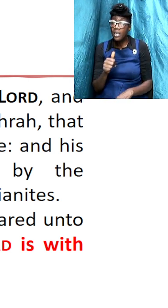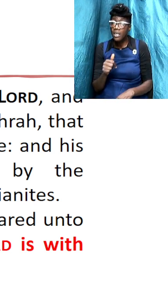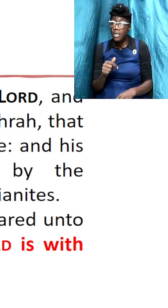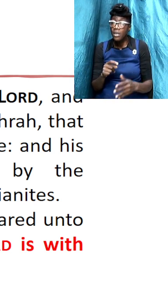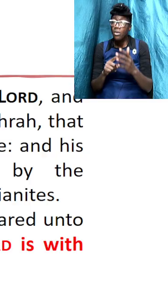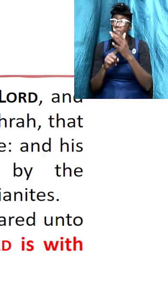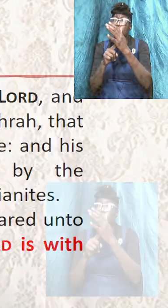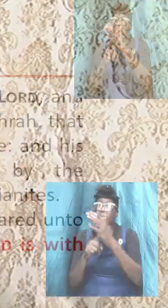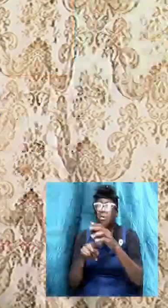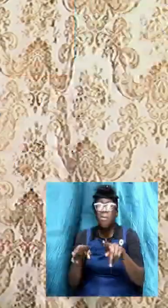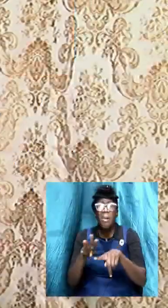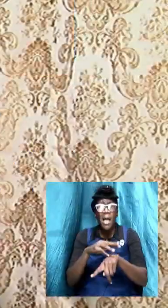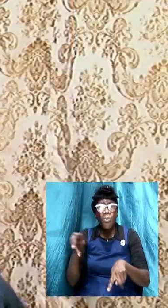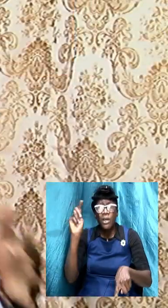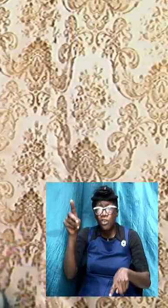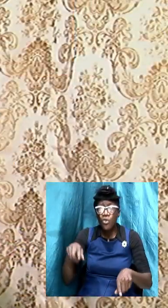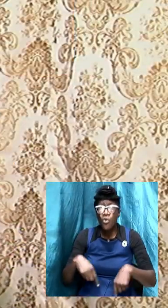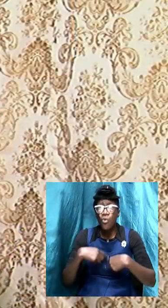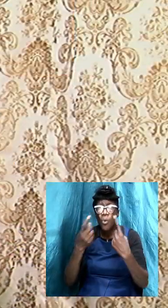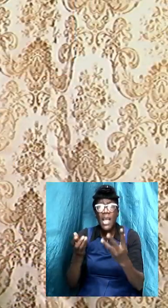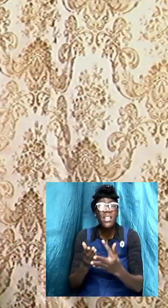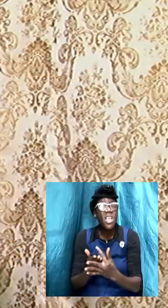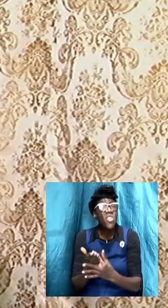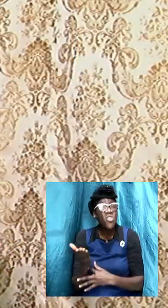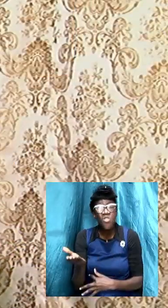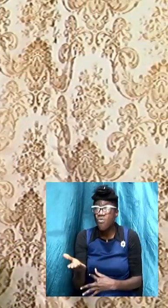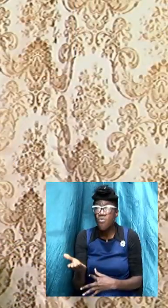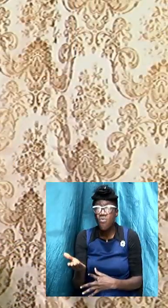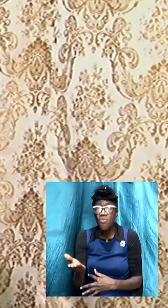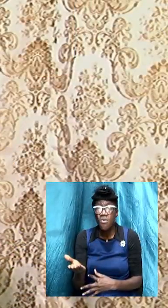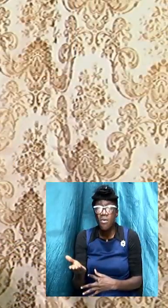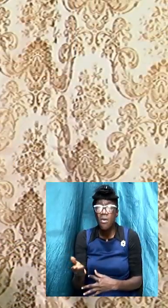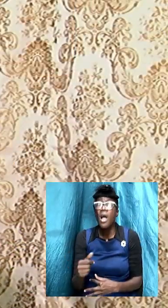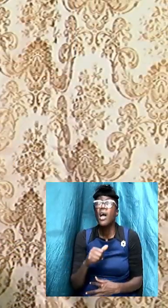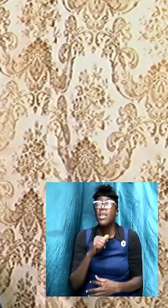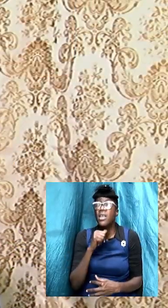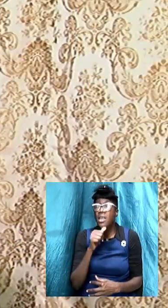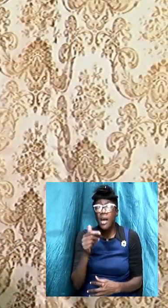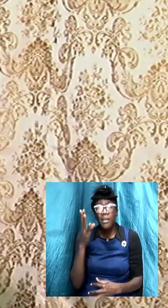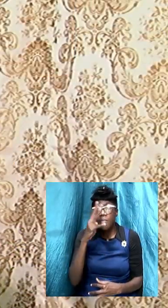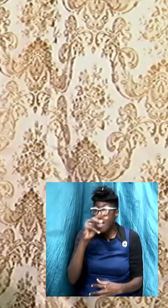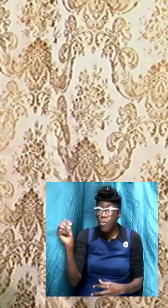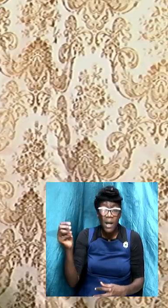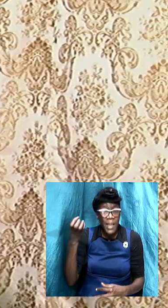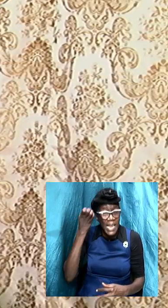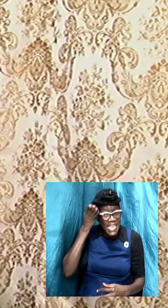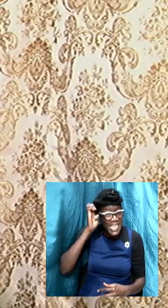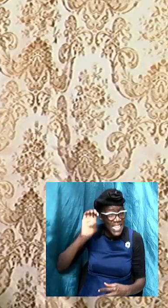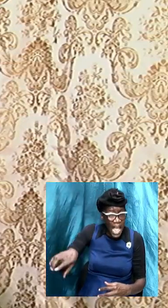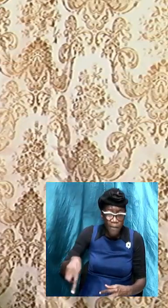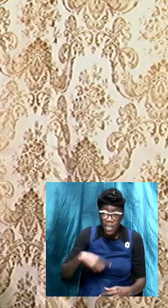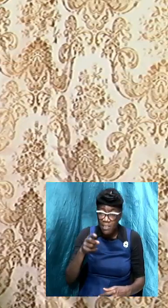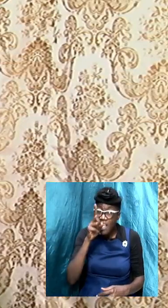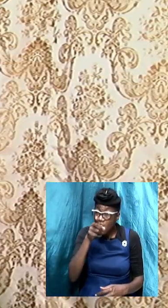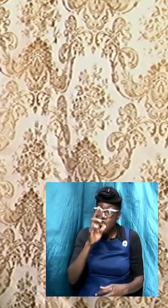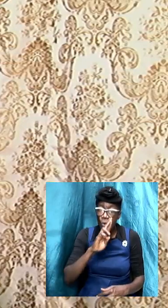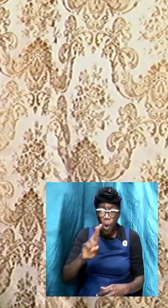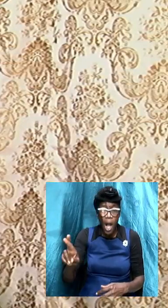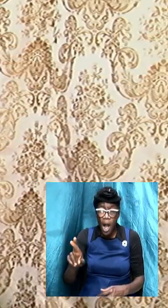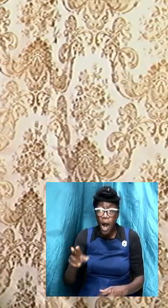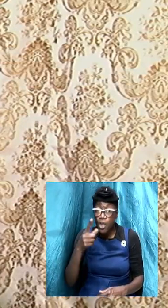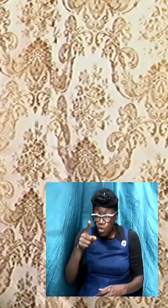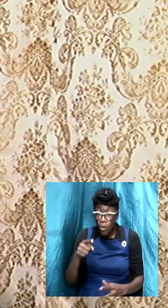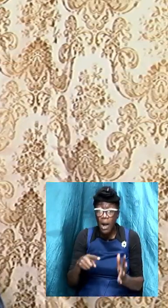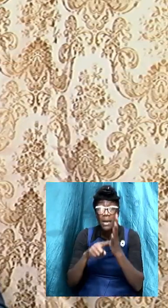you have gone through. You're not defined by what the devil say you are, or who the devil say you are. You are defined by who